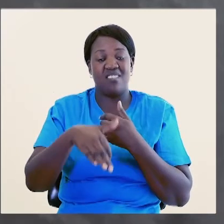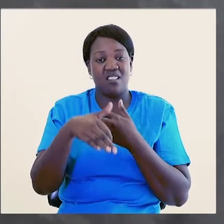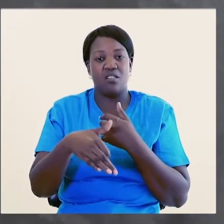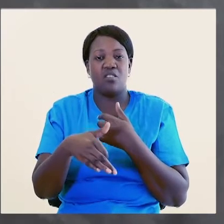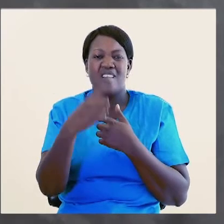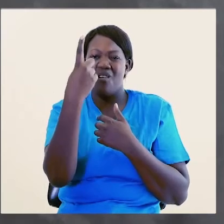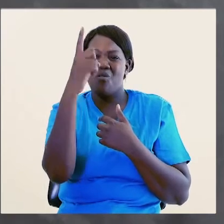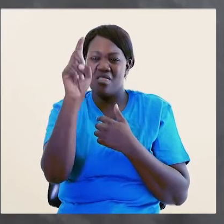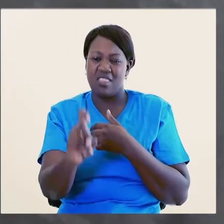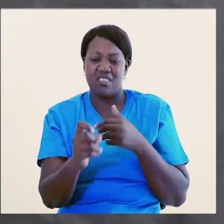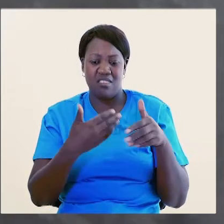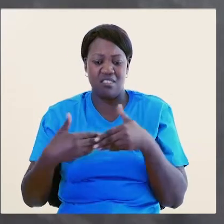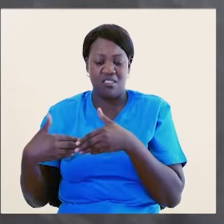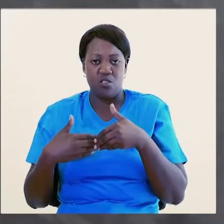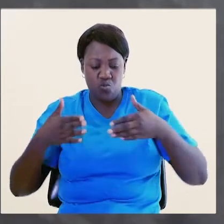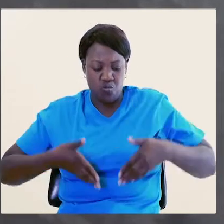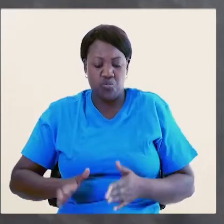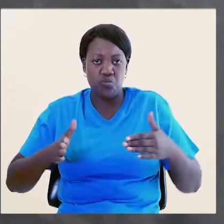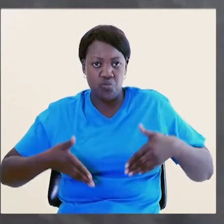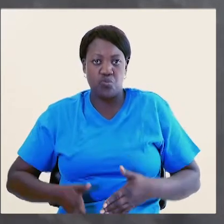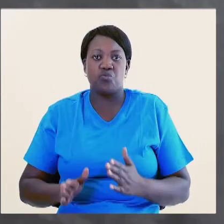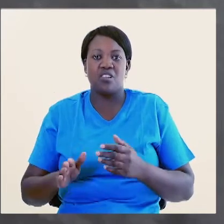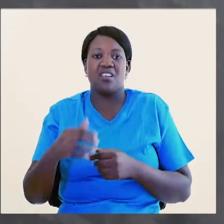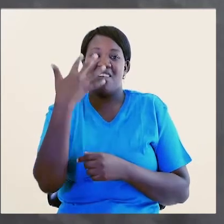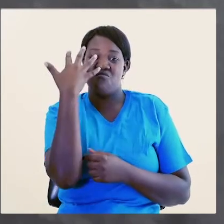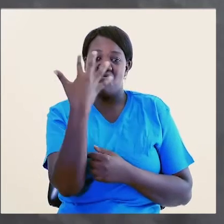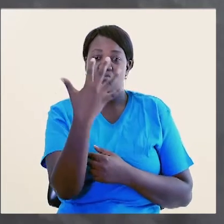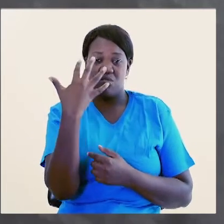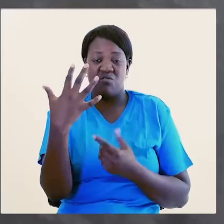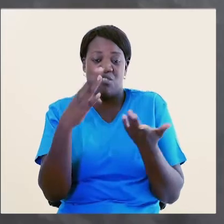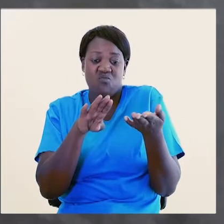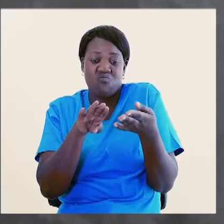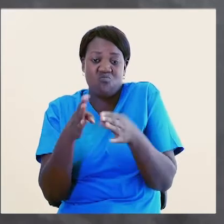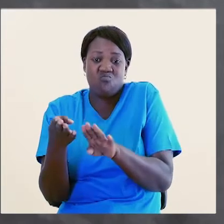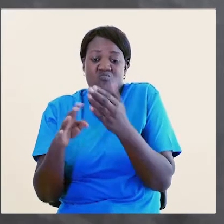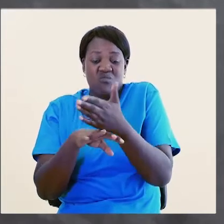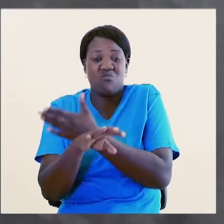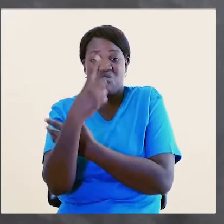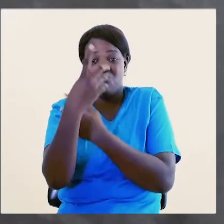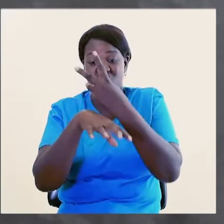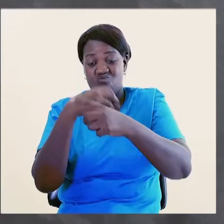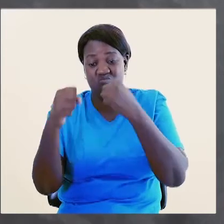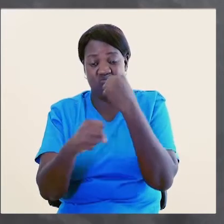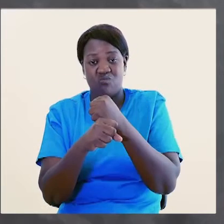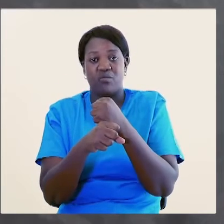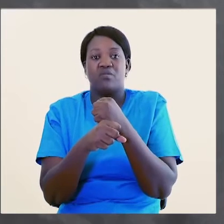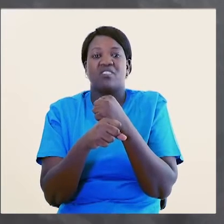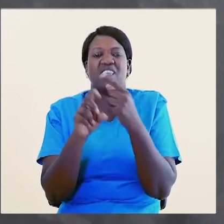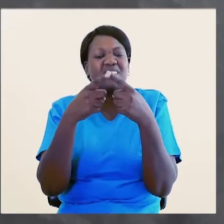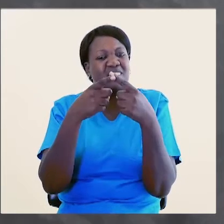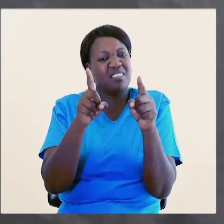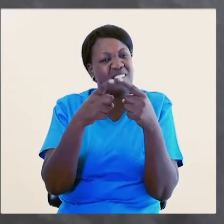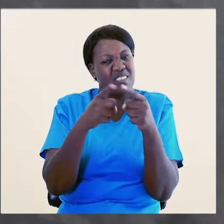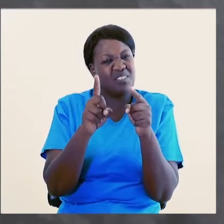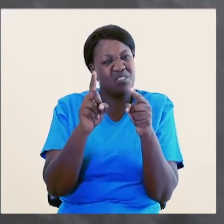of every 1,000 babies born each year, 55 die before their first birthday. Notice the difference between